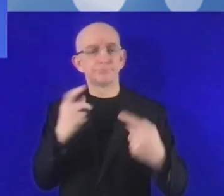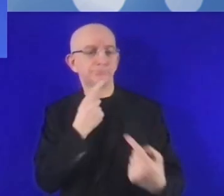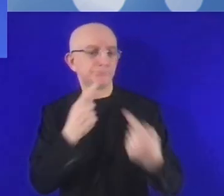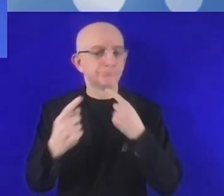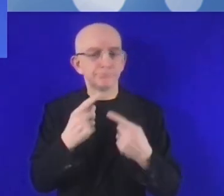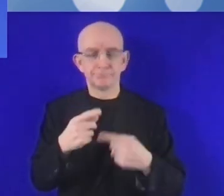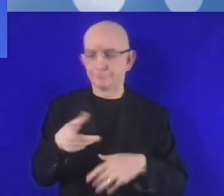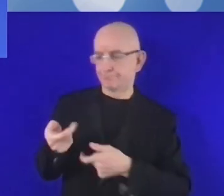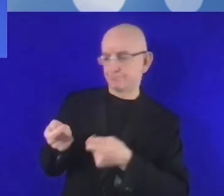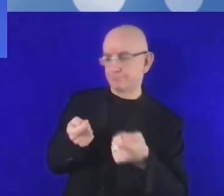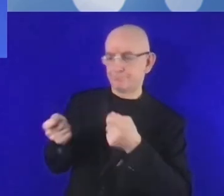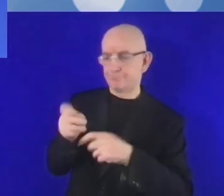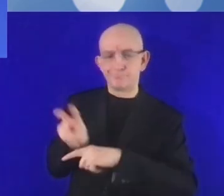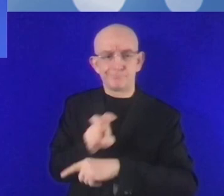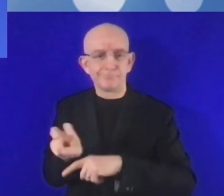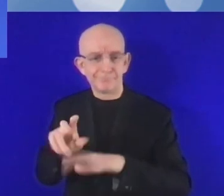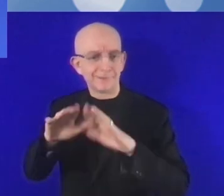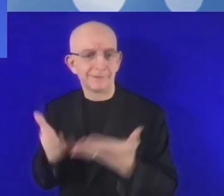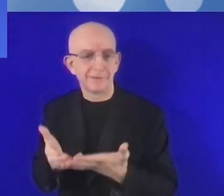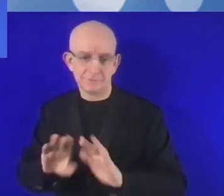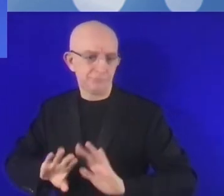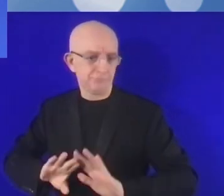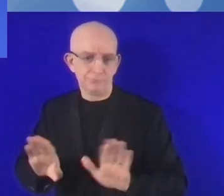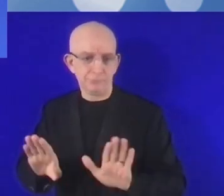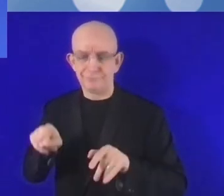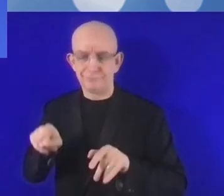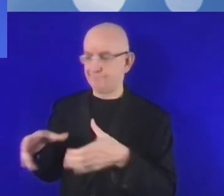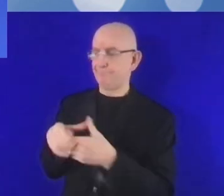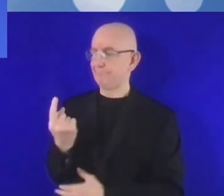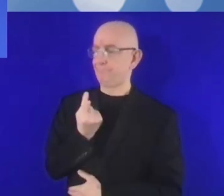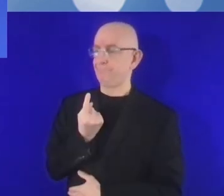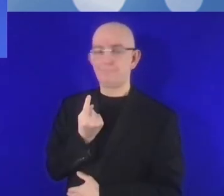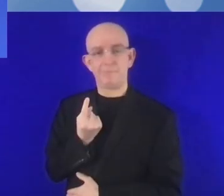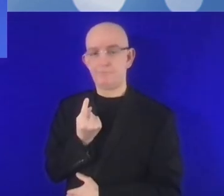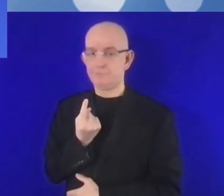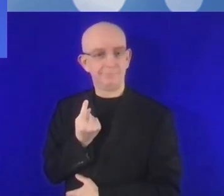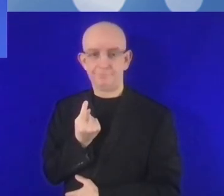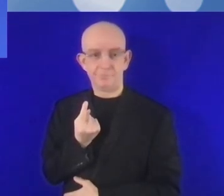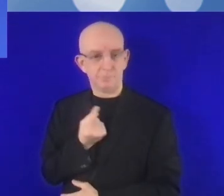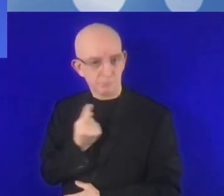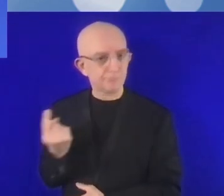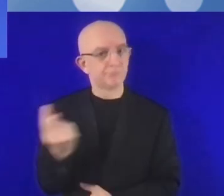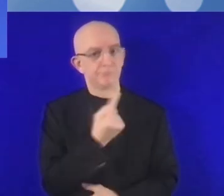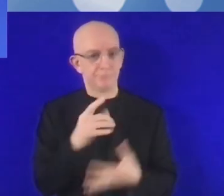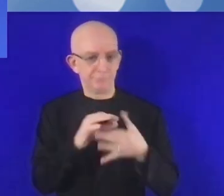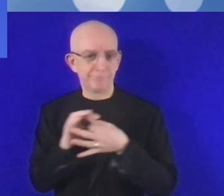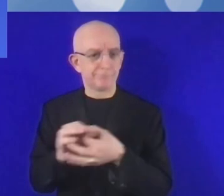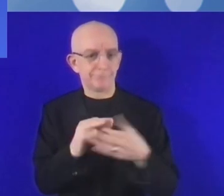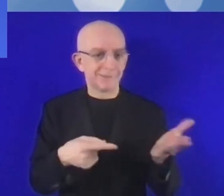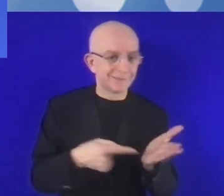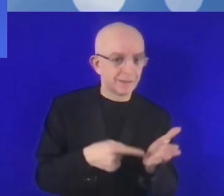the forthcoming technologies, quantum technologies, high-performance computing